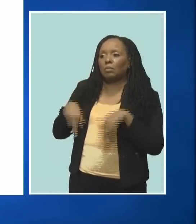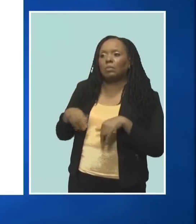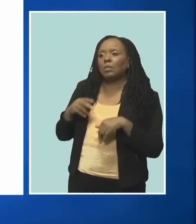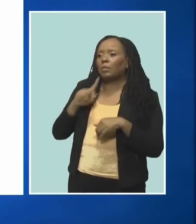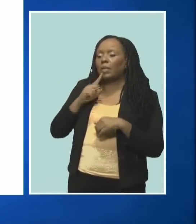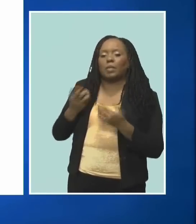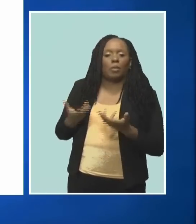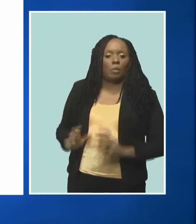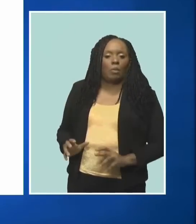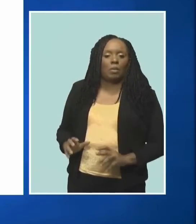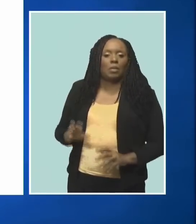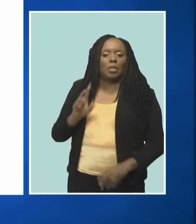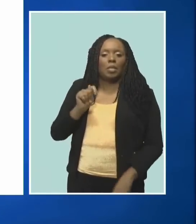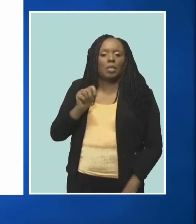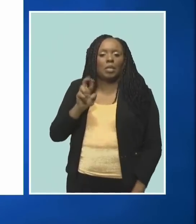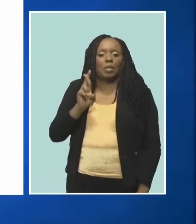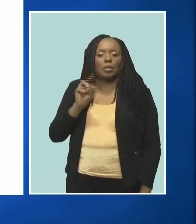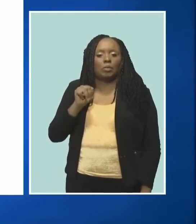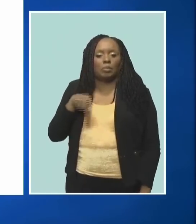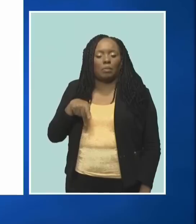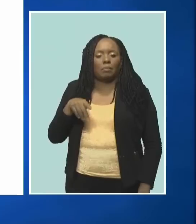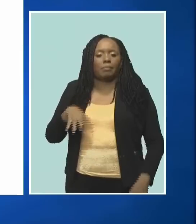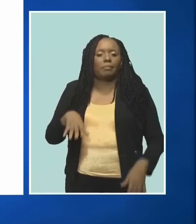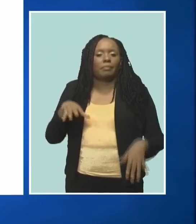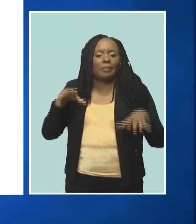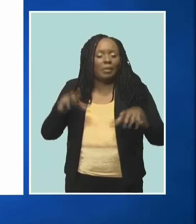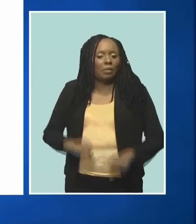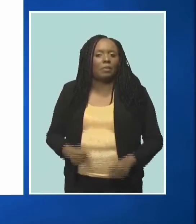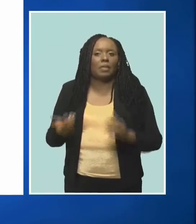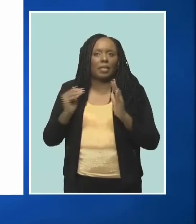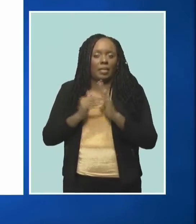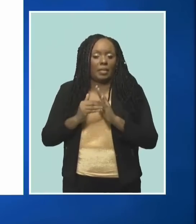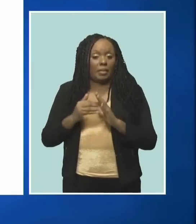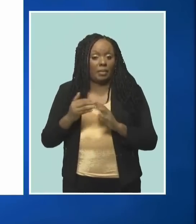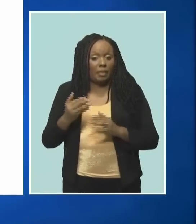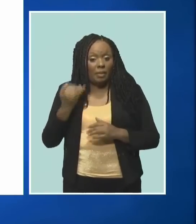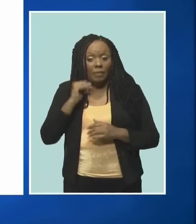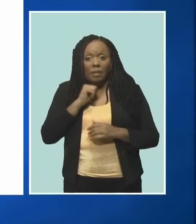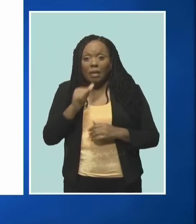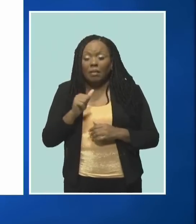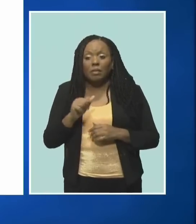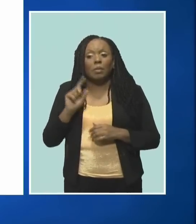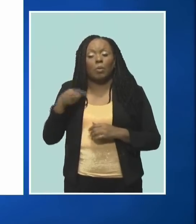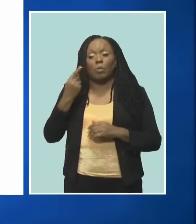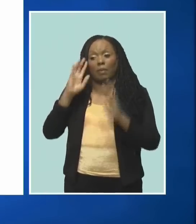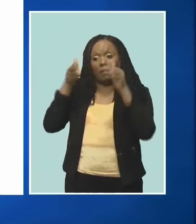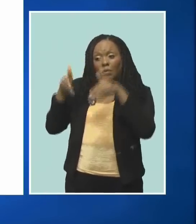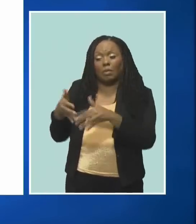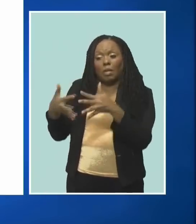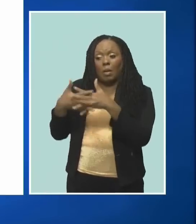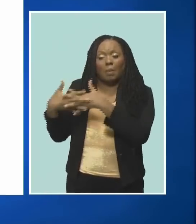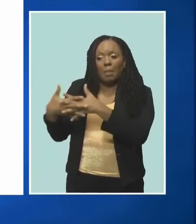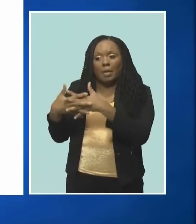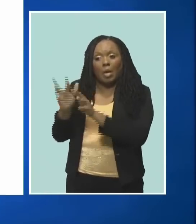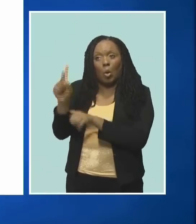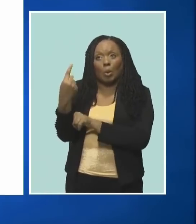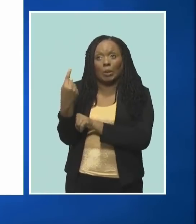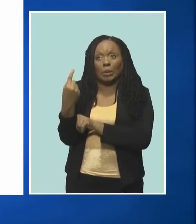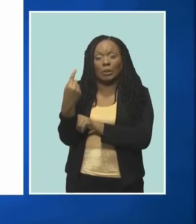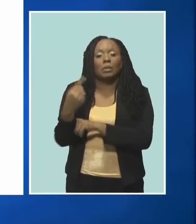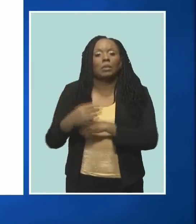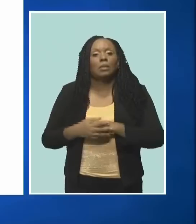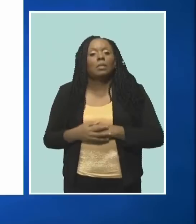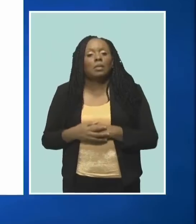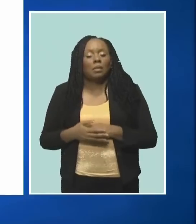Trump in office, because he will essentially return to a situation where it's America only as opposed to America first. He calls it America